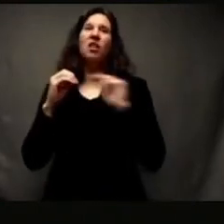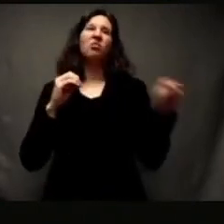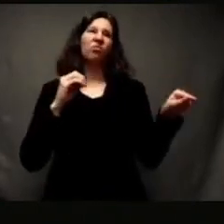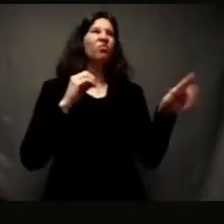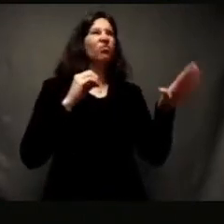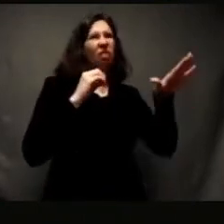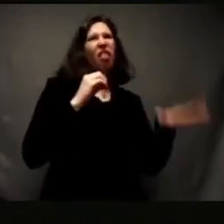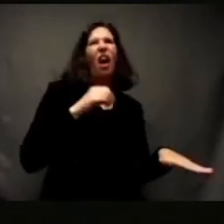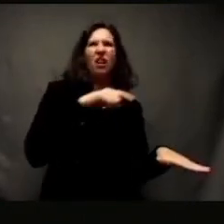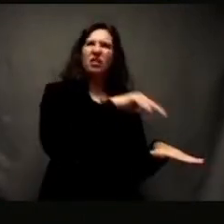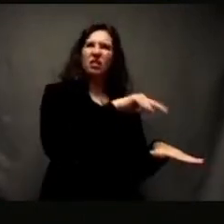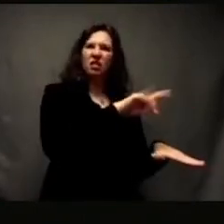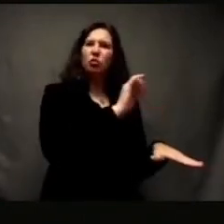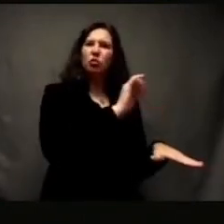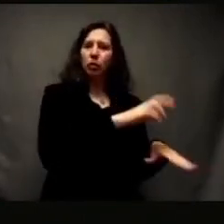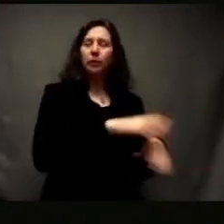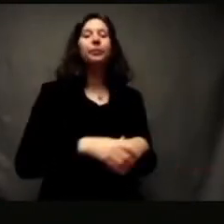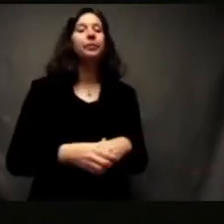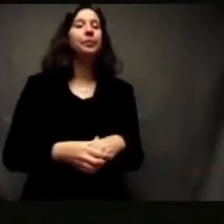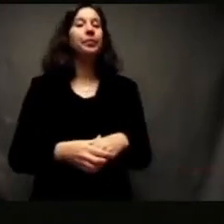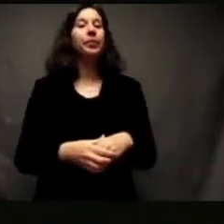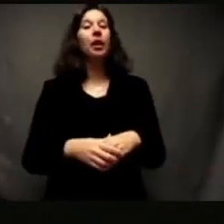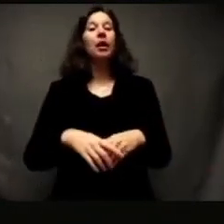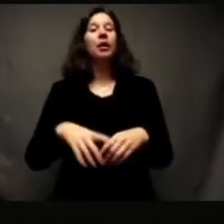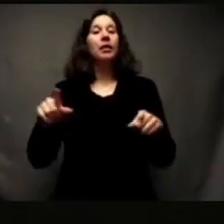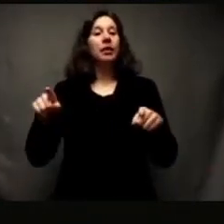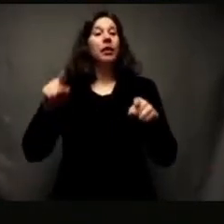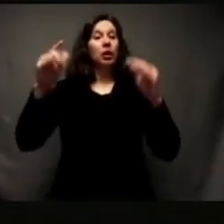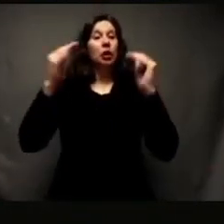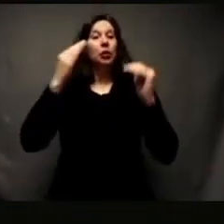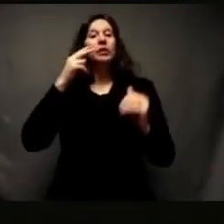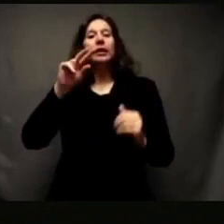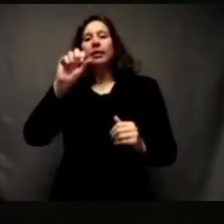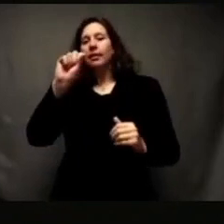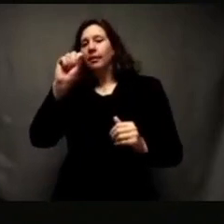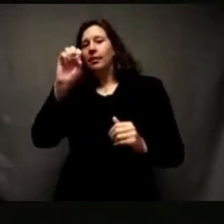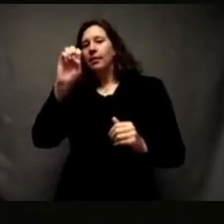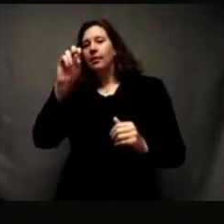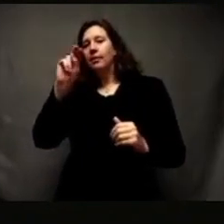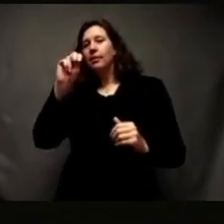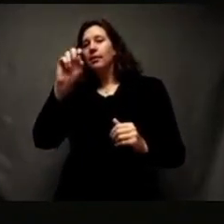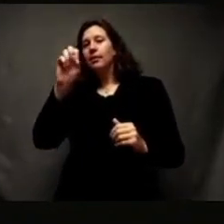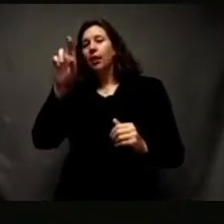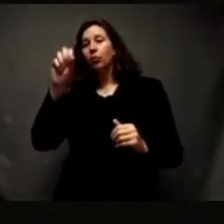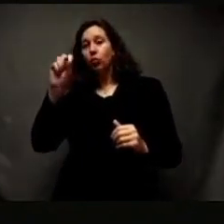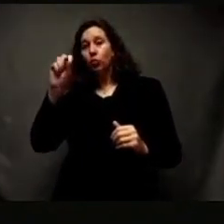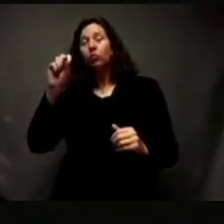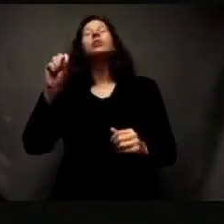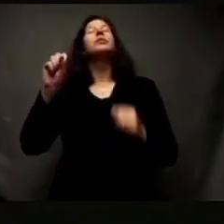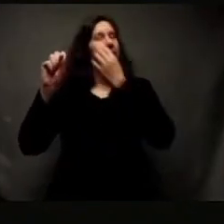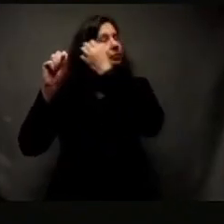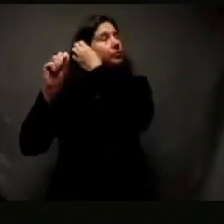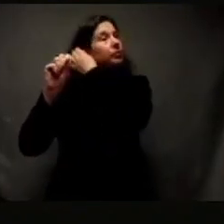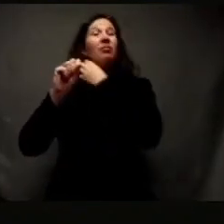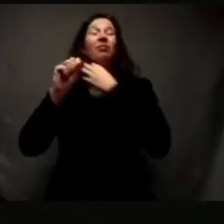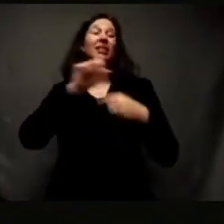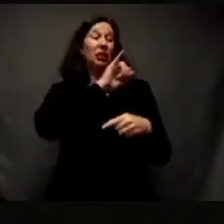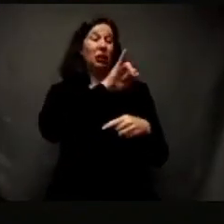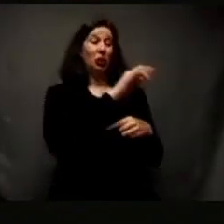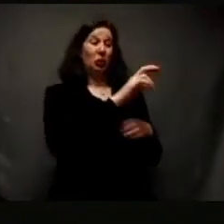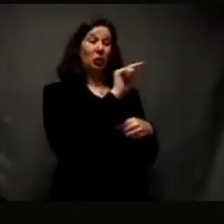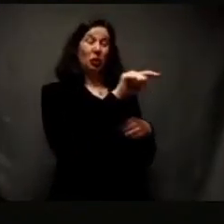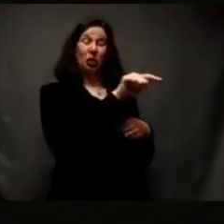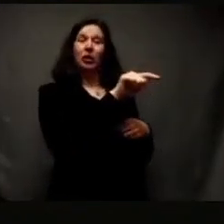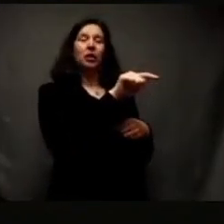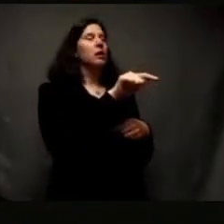Junior. Another way would be the sensors. So with Scratch Junior, there's really no